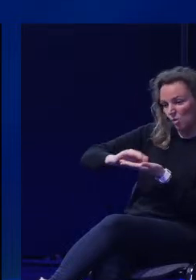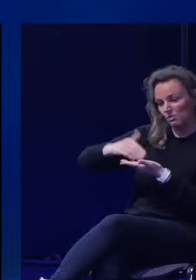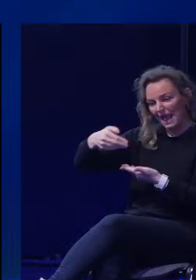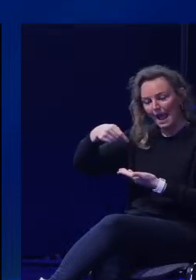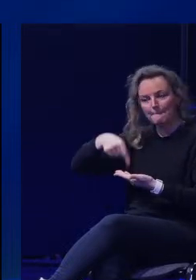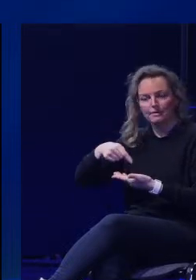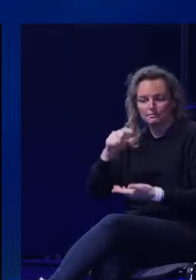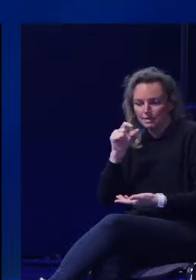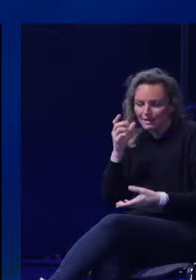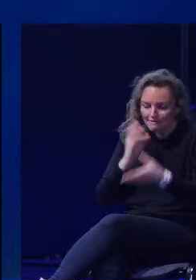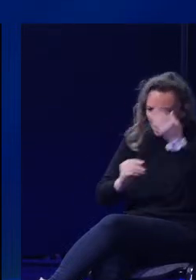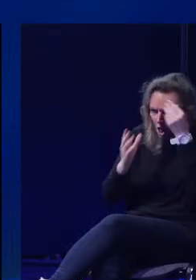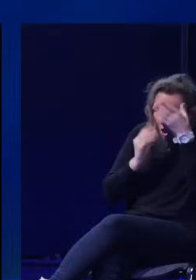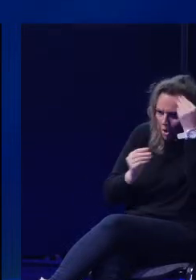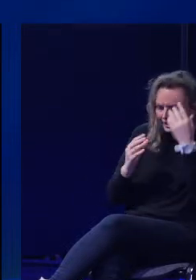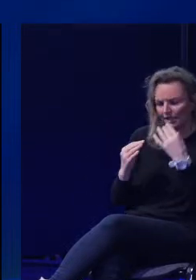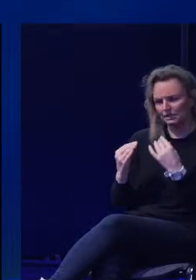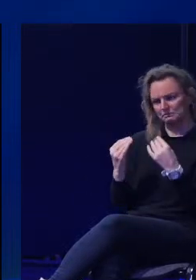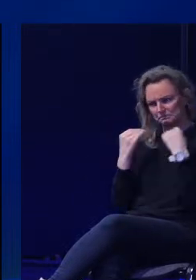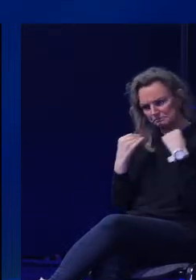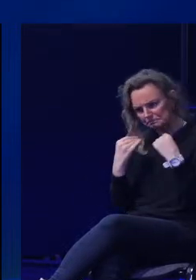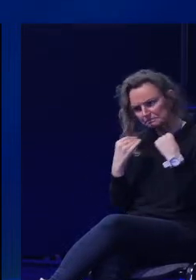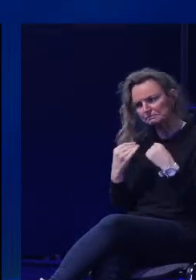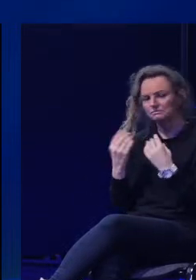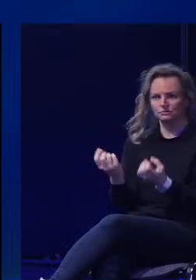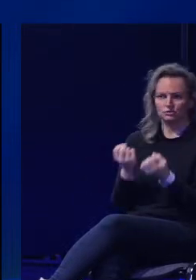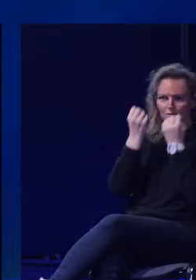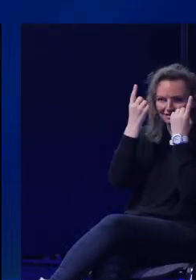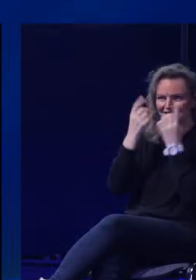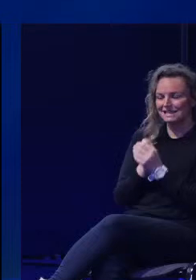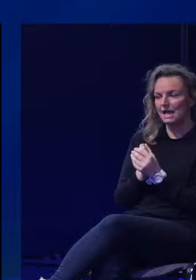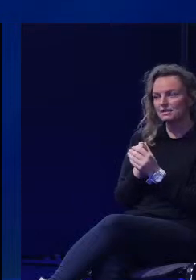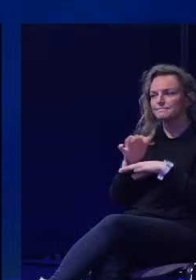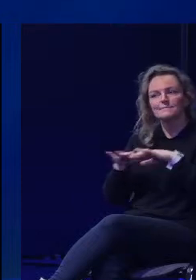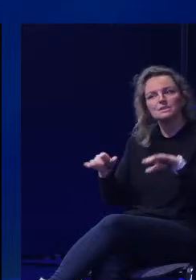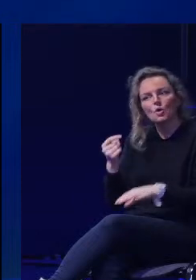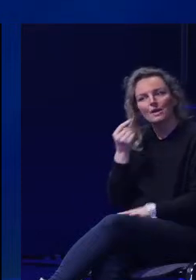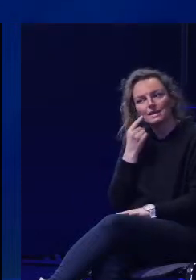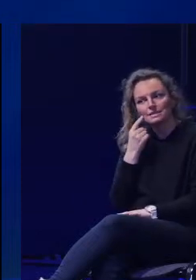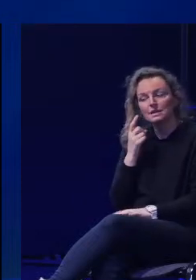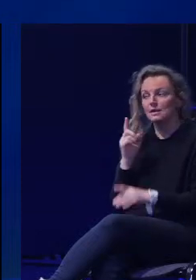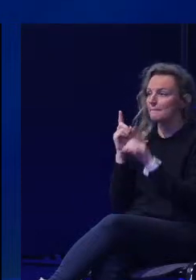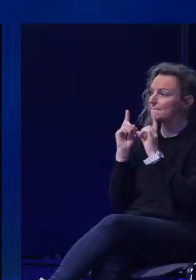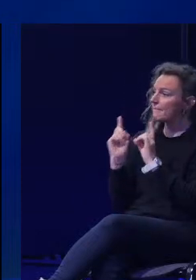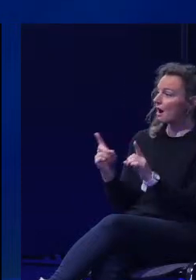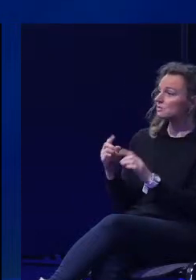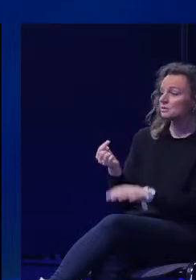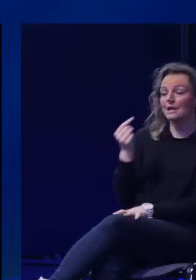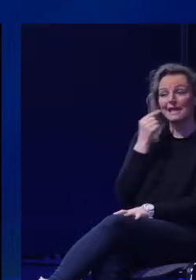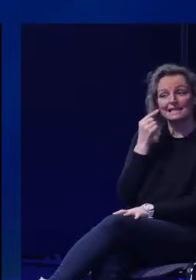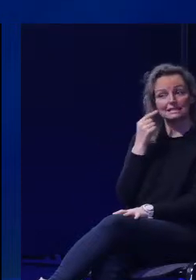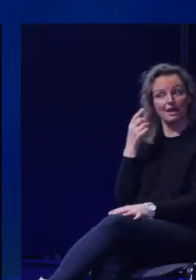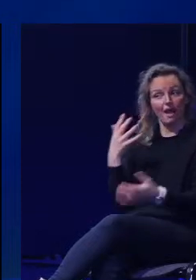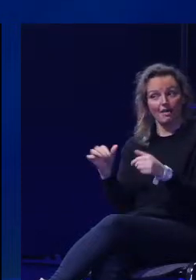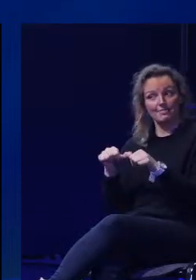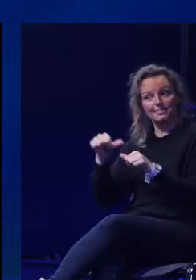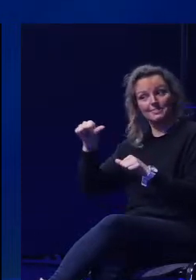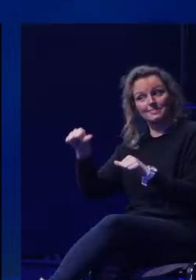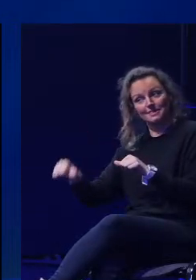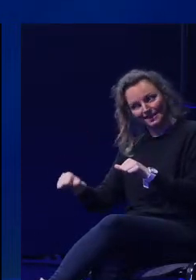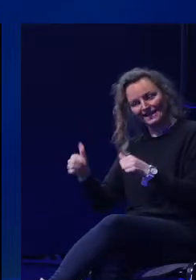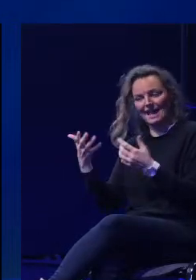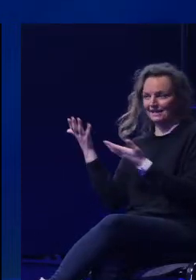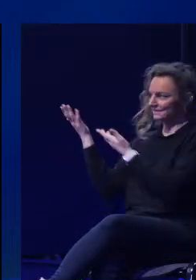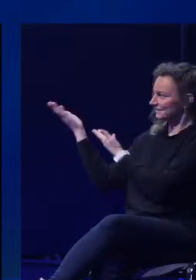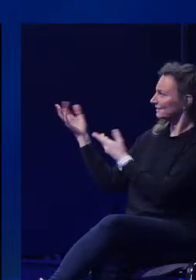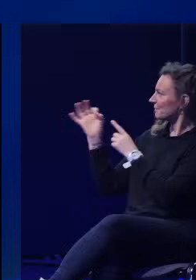learning curve, and I guess we'll get into that later. Blender is not easy, but probably easier than the next thing. Paul, are you